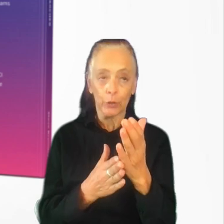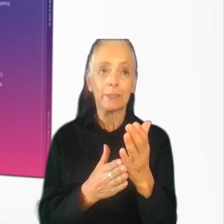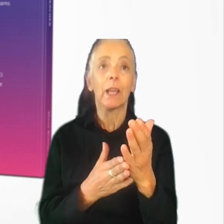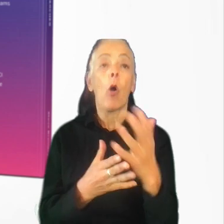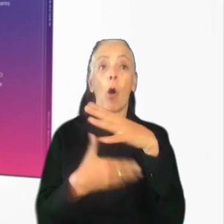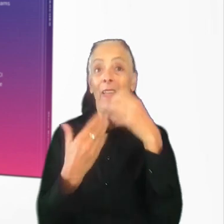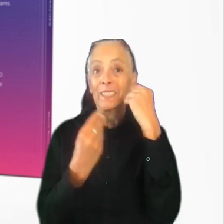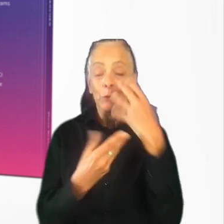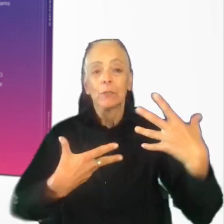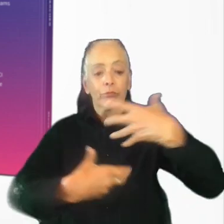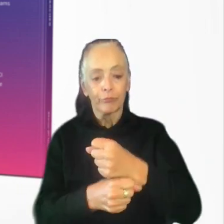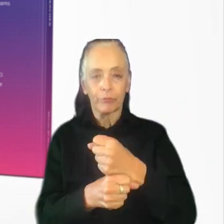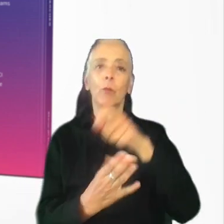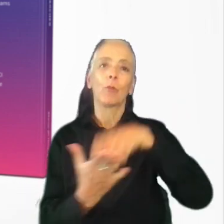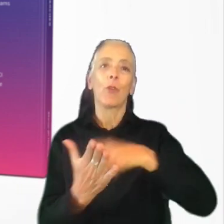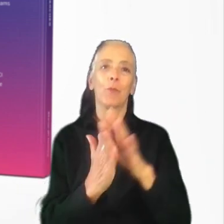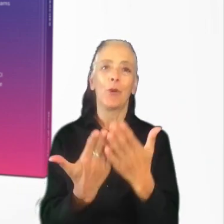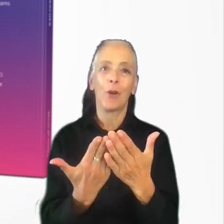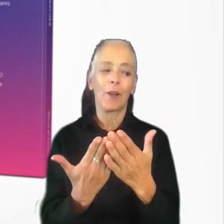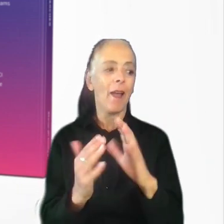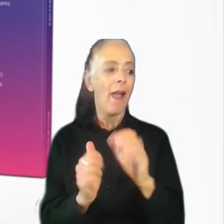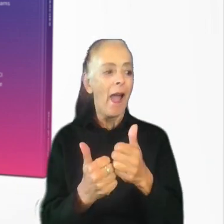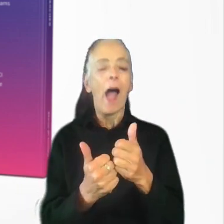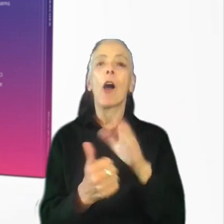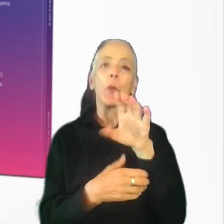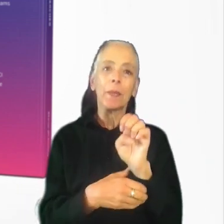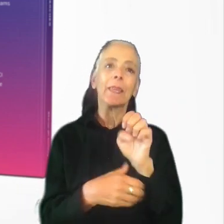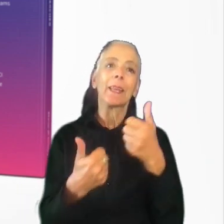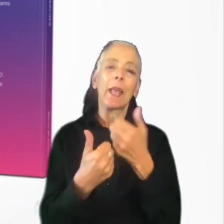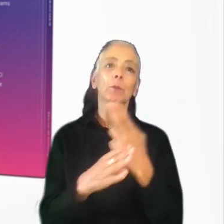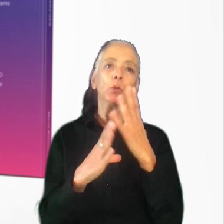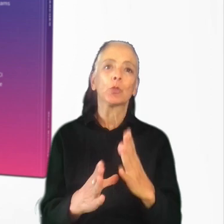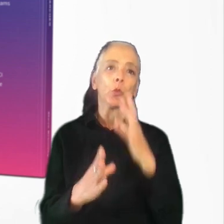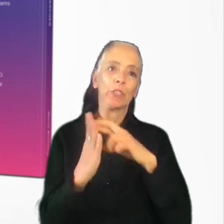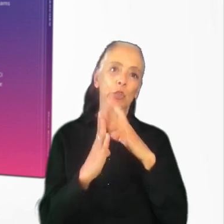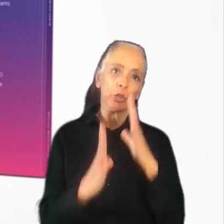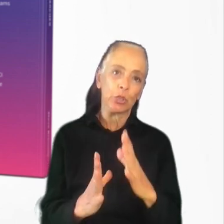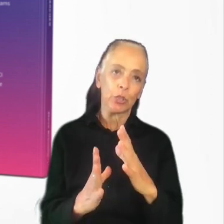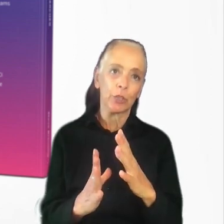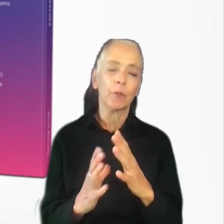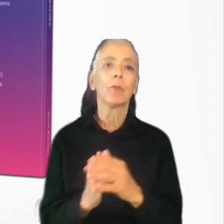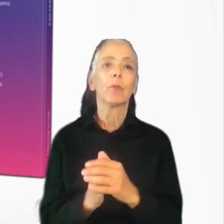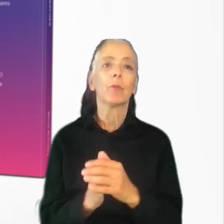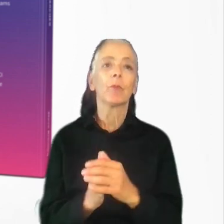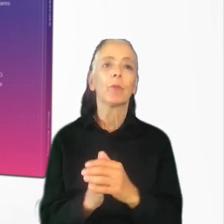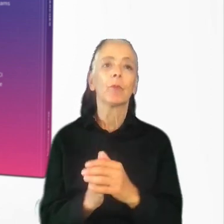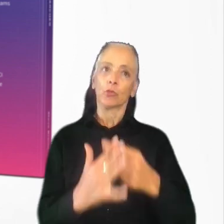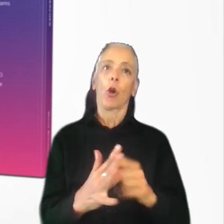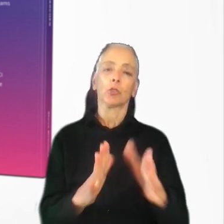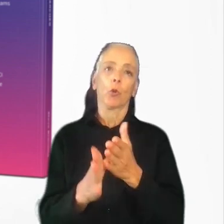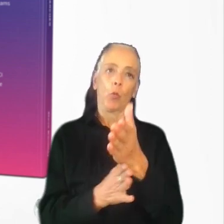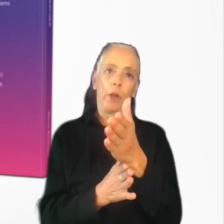book how to be a games user researcher which explains what do you need to do to start a career in game due to research and the